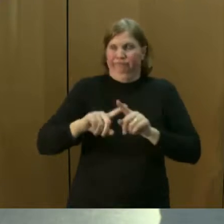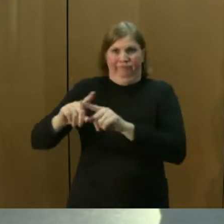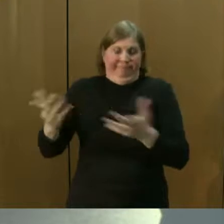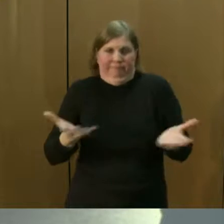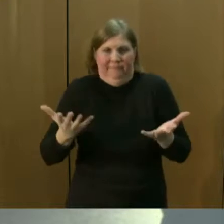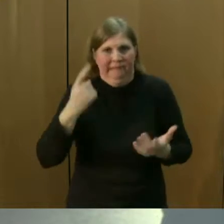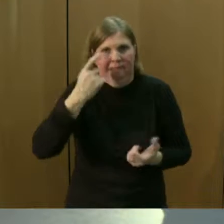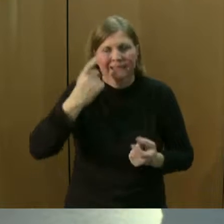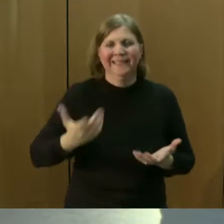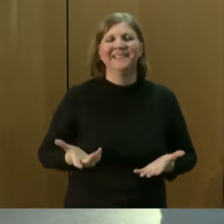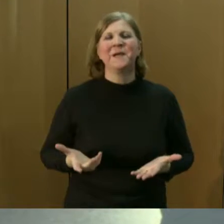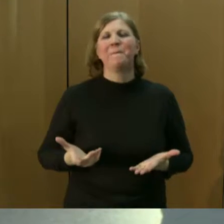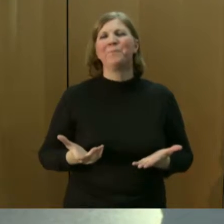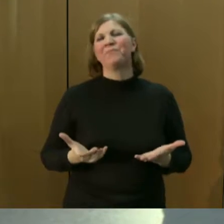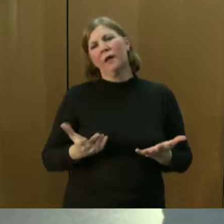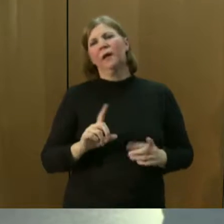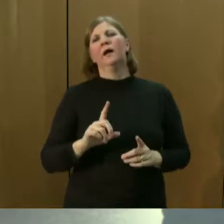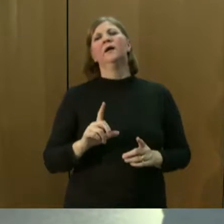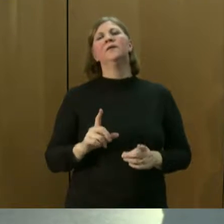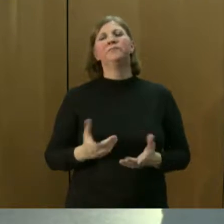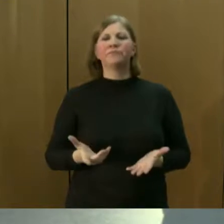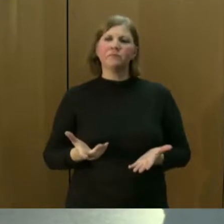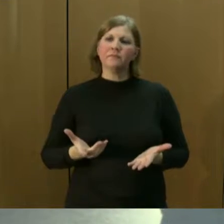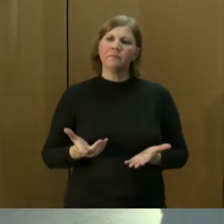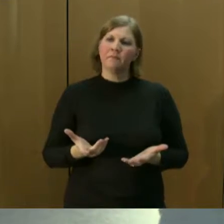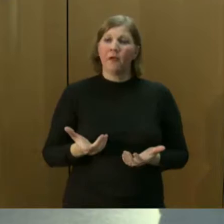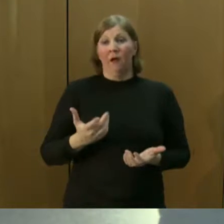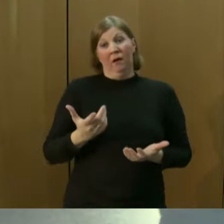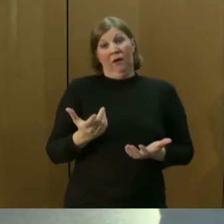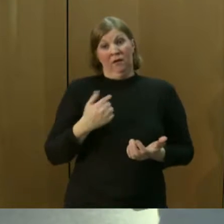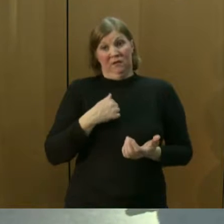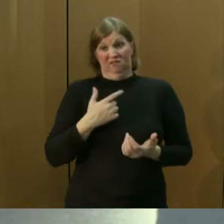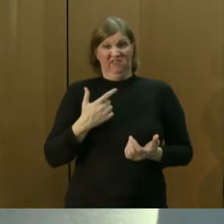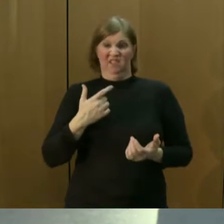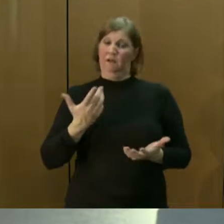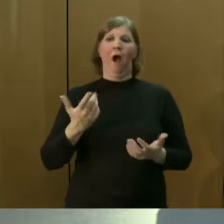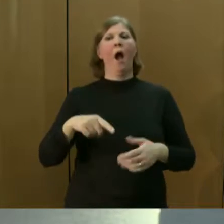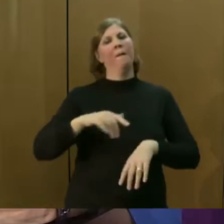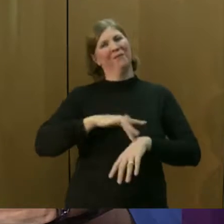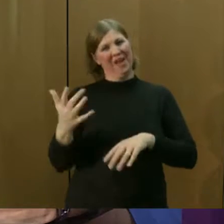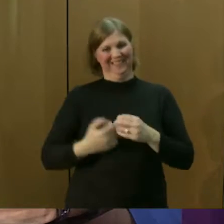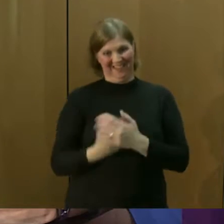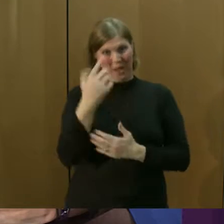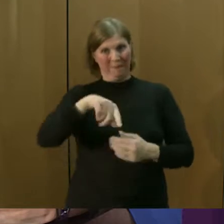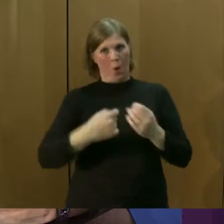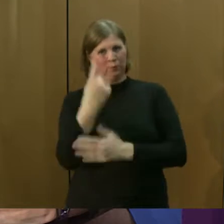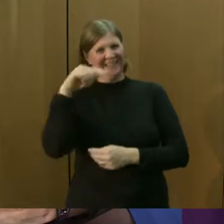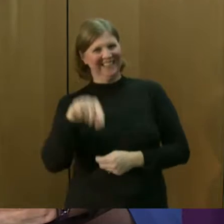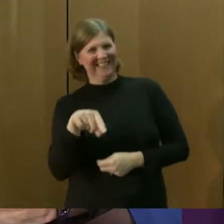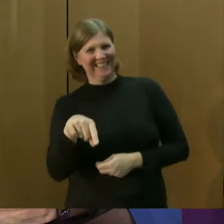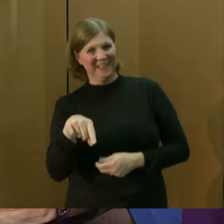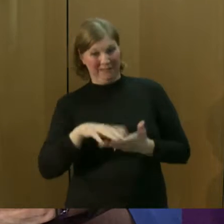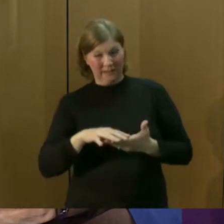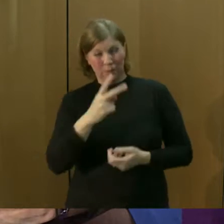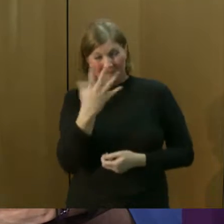professional development opportunity of sitting with your work for 25 days in a space whilst taking advantage of seeing everything else